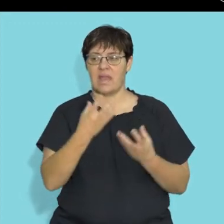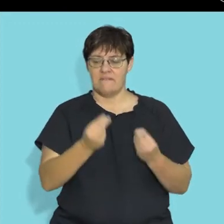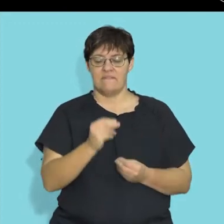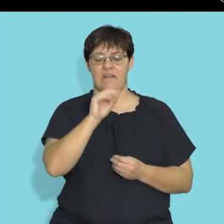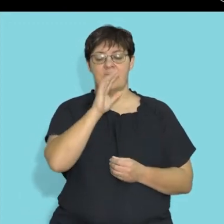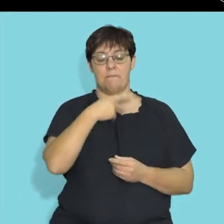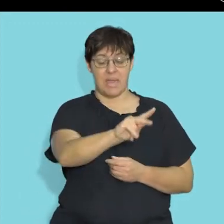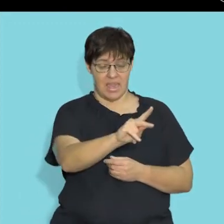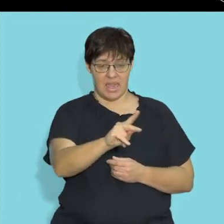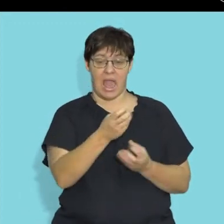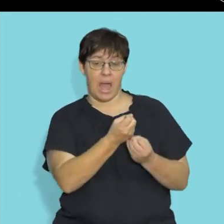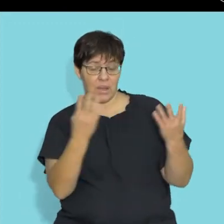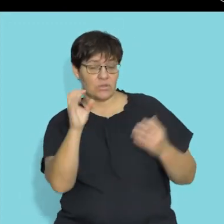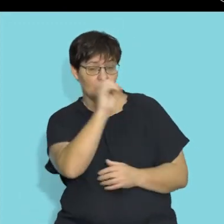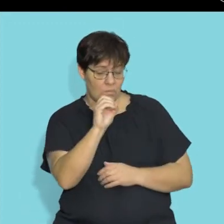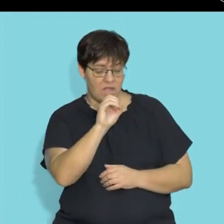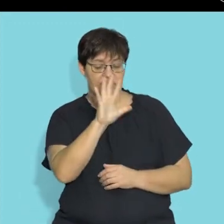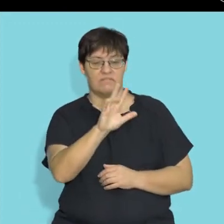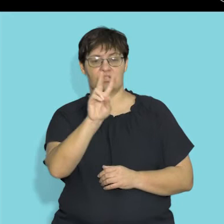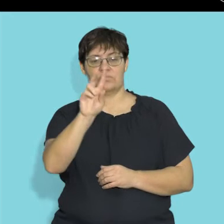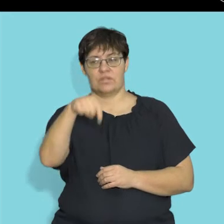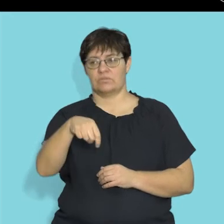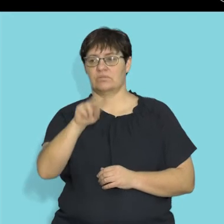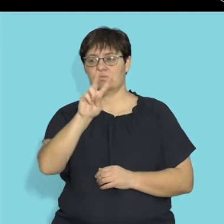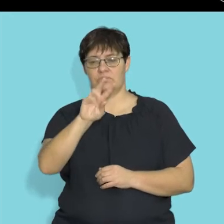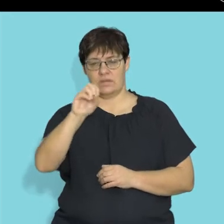that you have a payment for October of